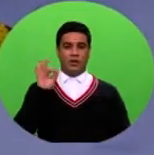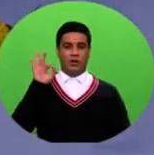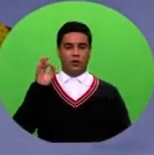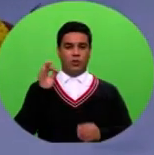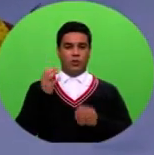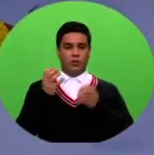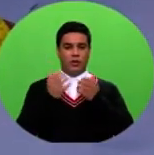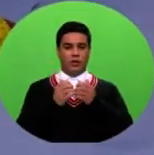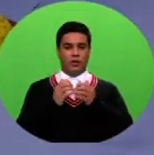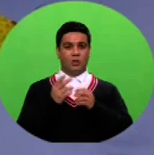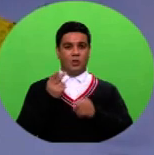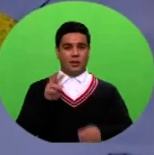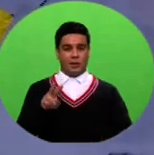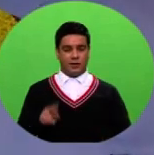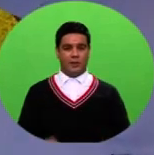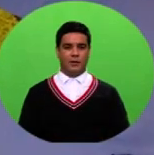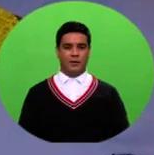uchun